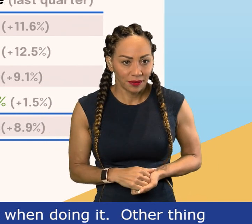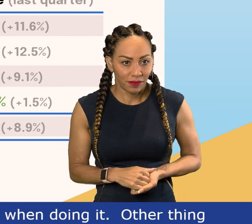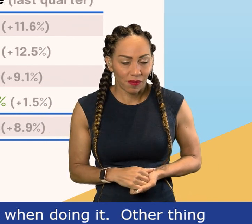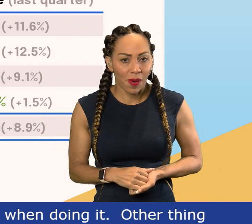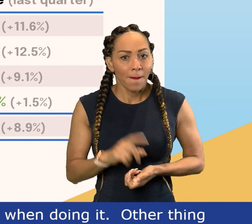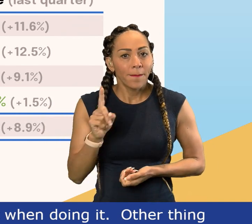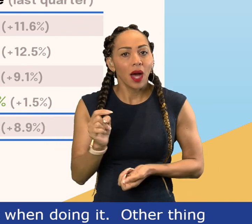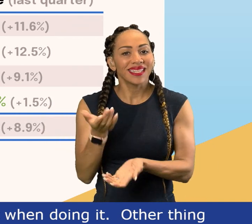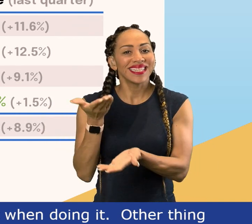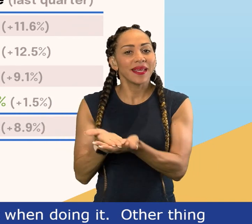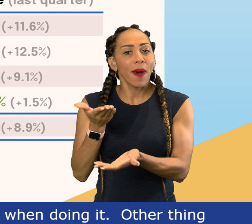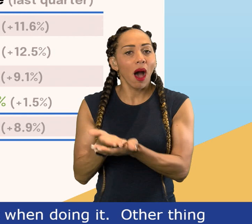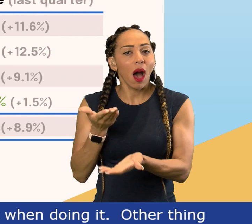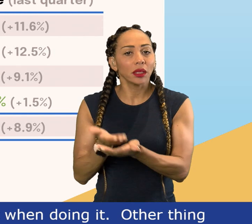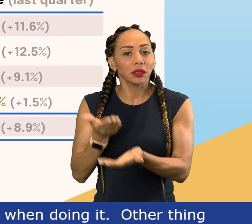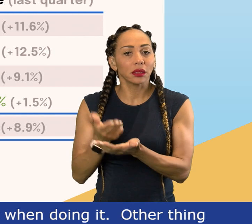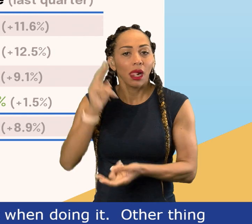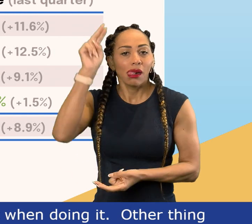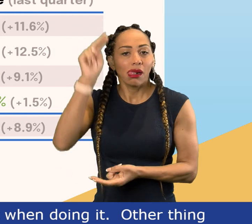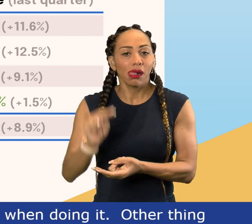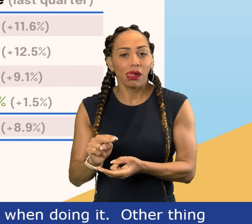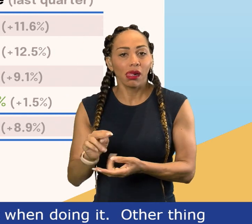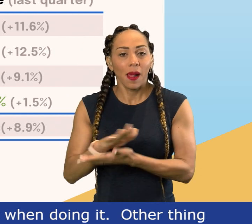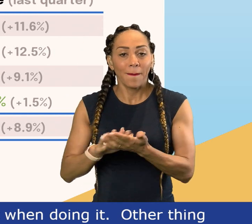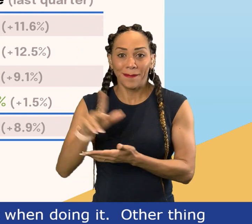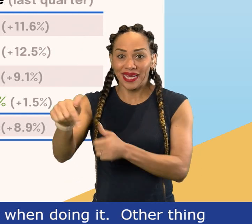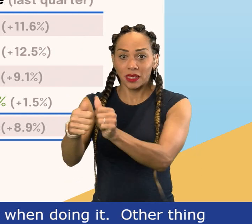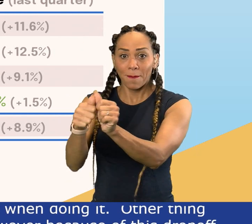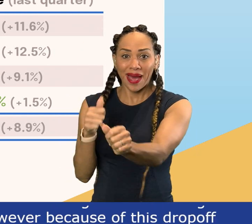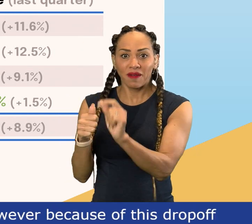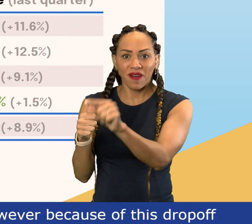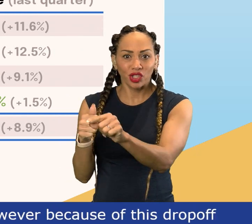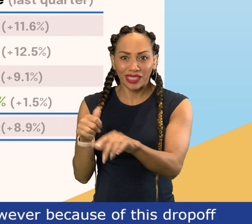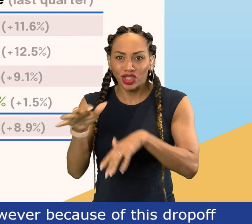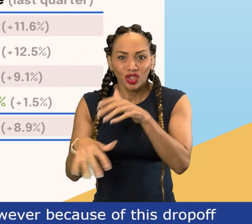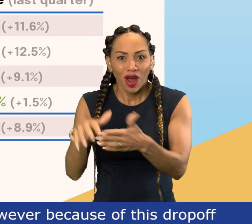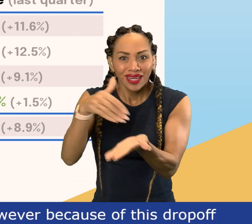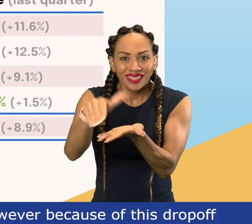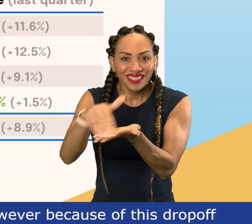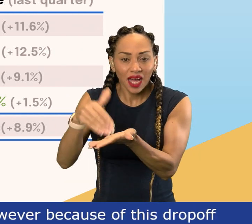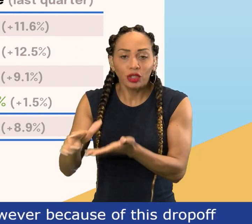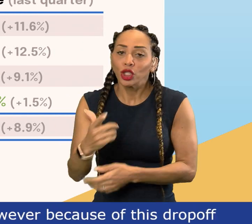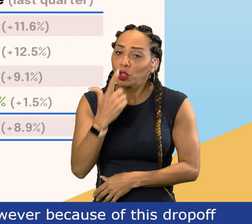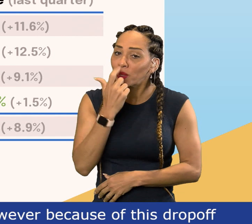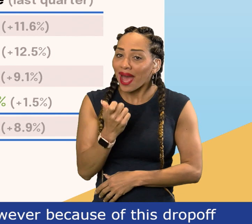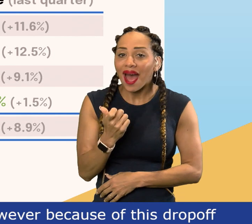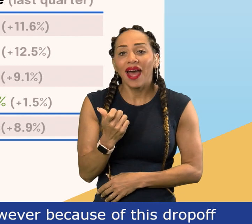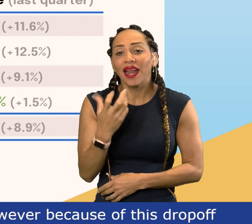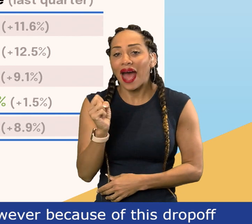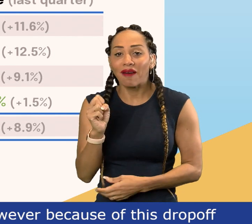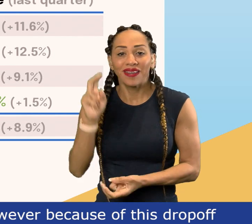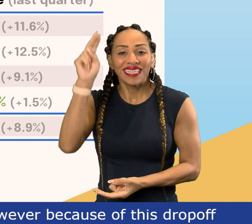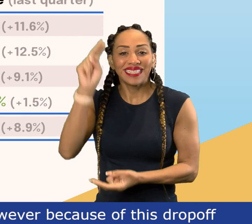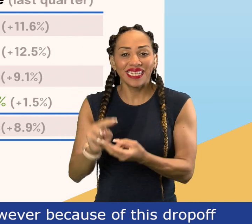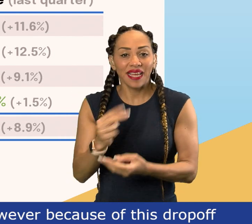seen manufacturers struggling to sell these cars. And that means you can get discounts have gone up 200% in the last year on electric cars, and they've gone